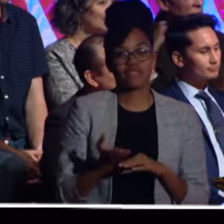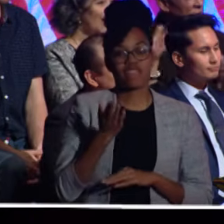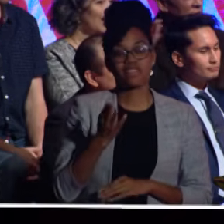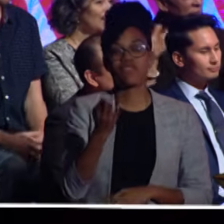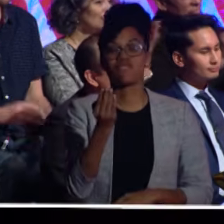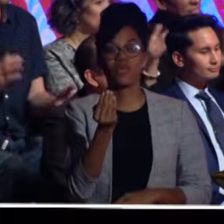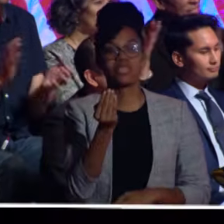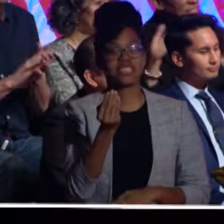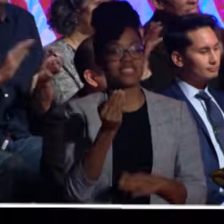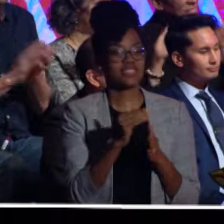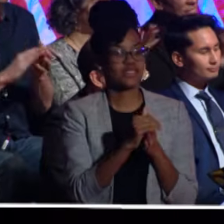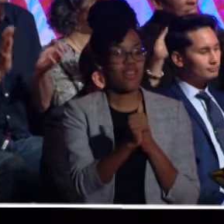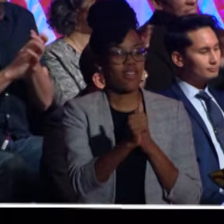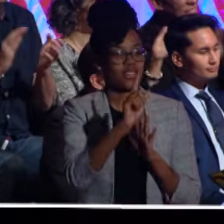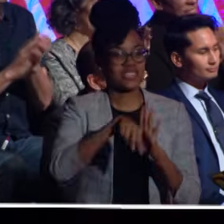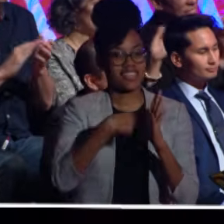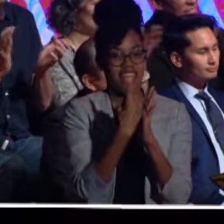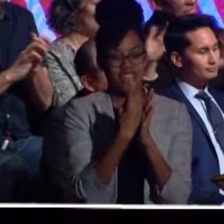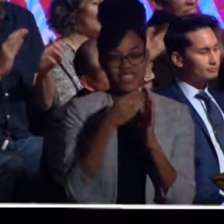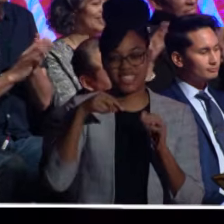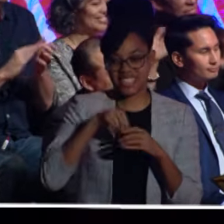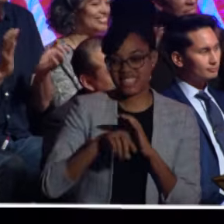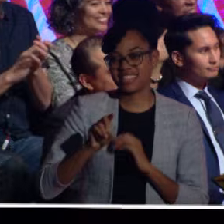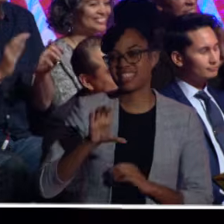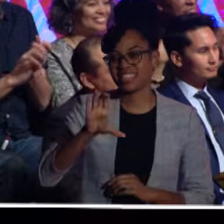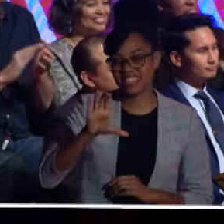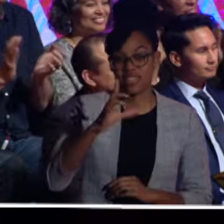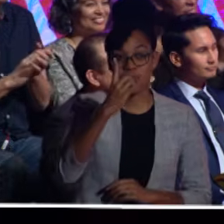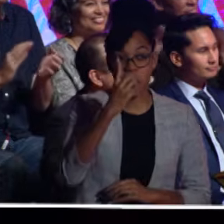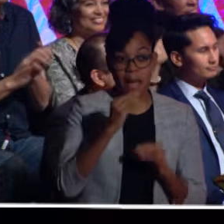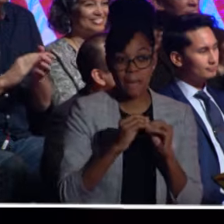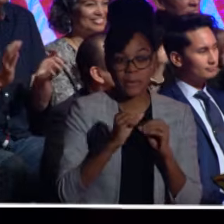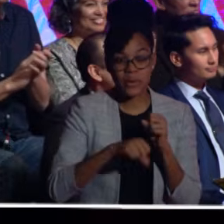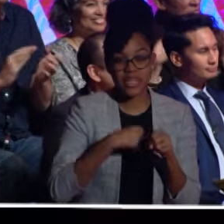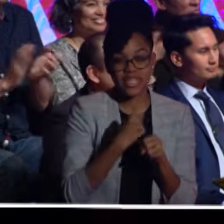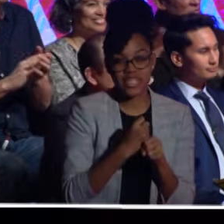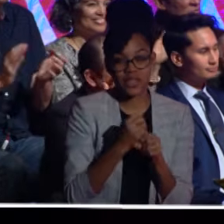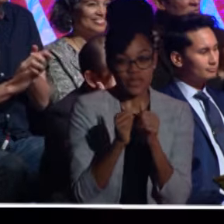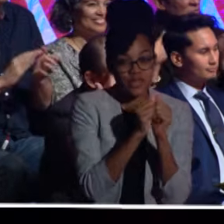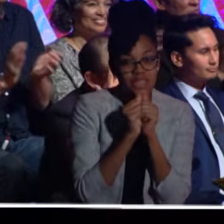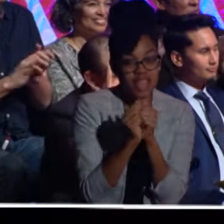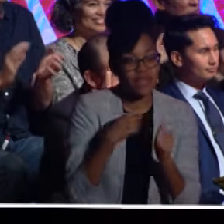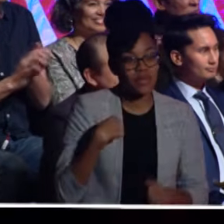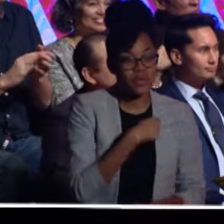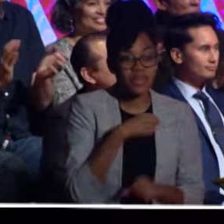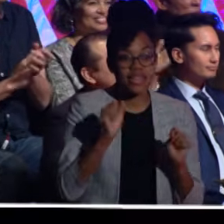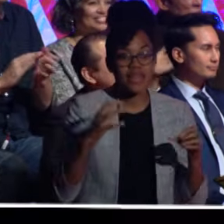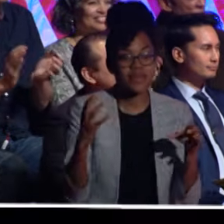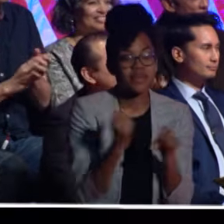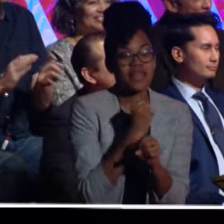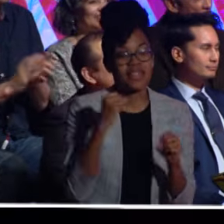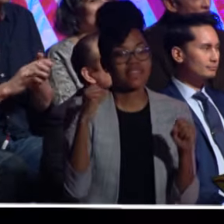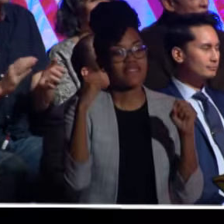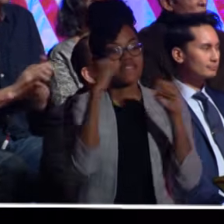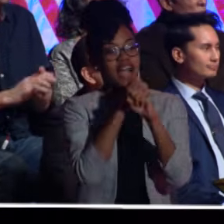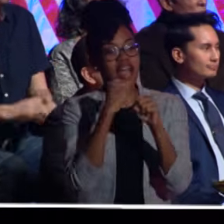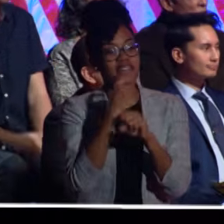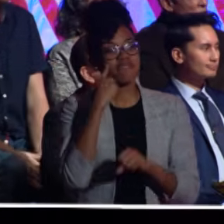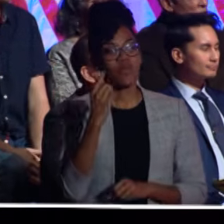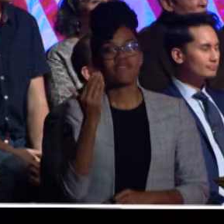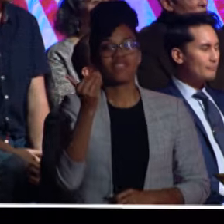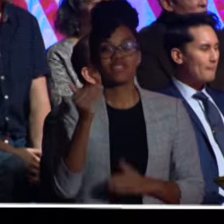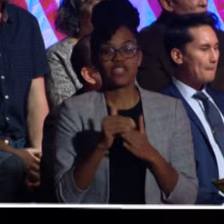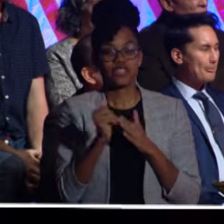Washington, D.C. And in one more year, together, we will win the fight for 15 as